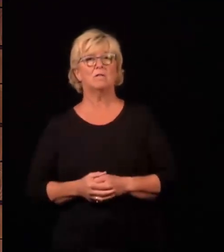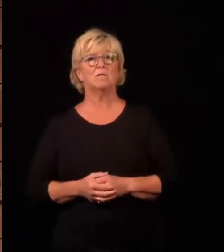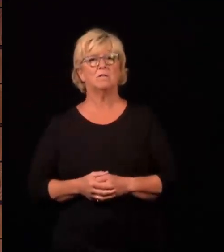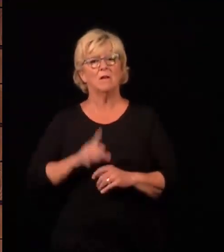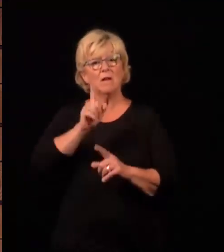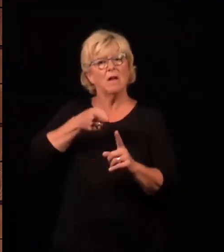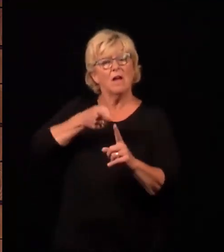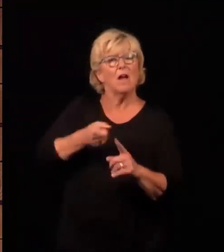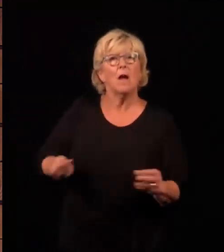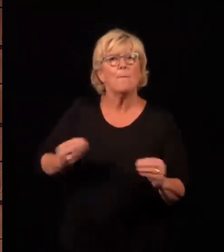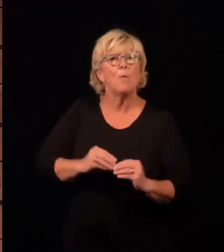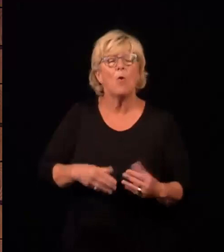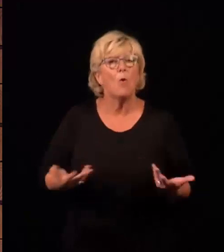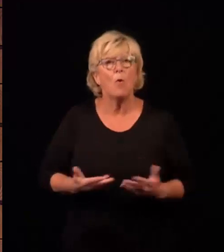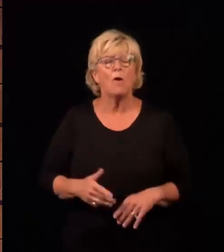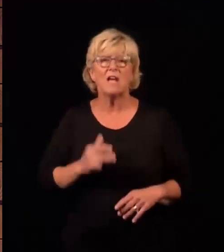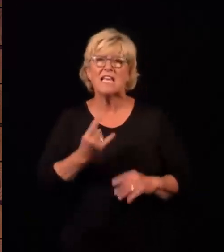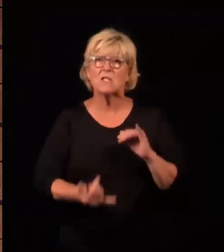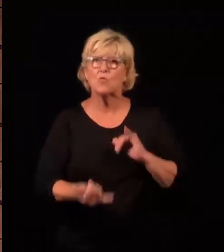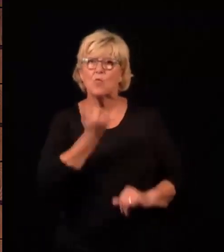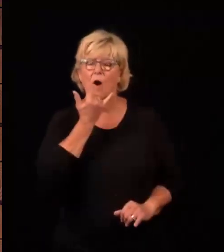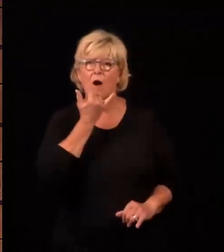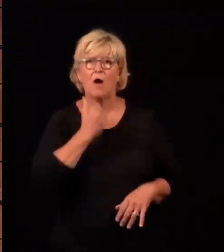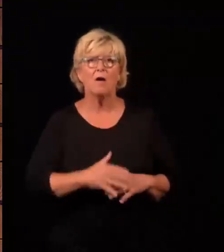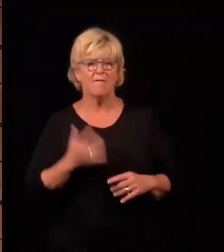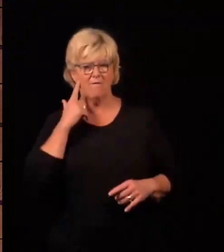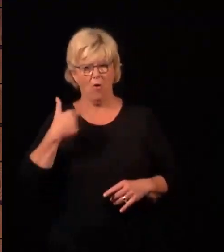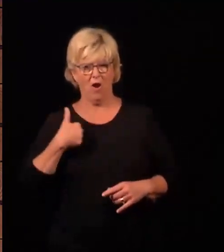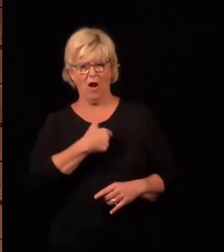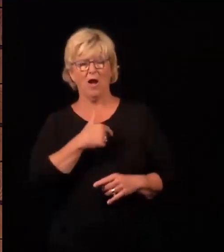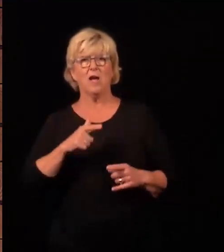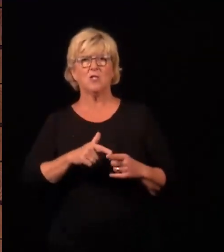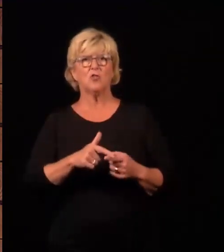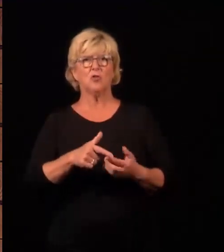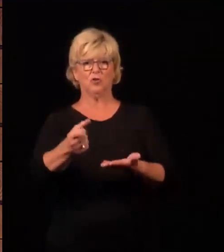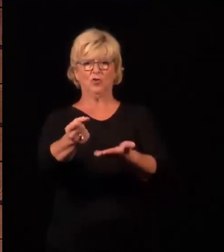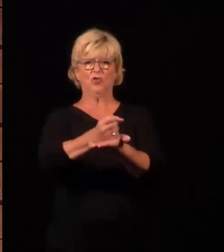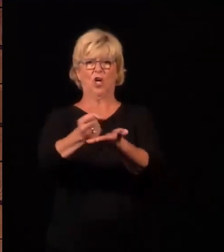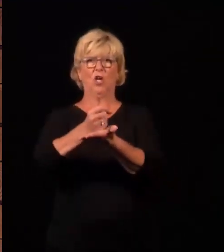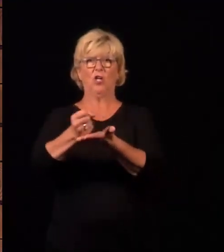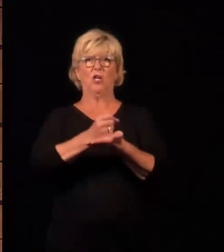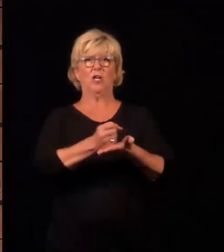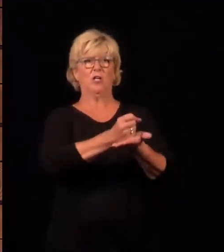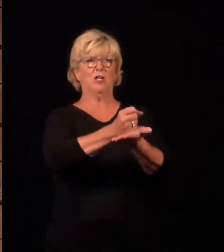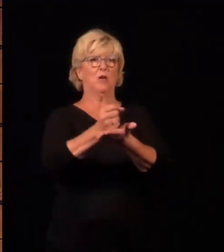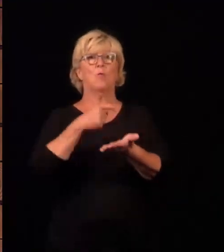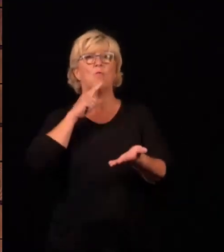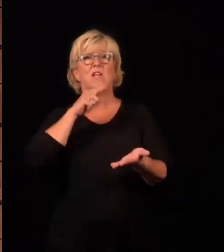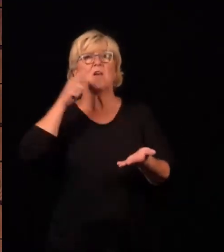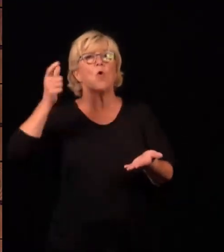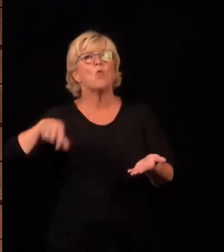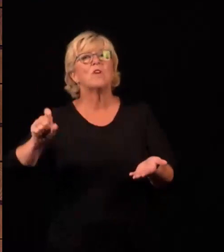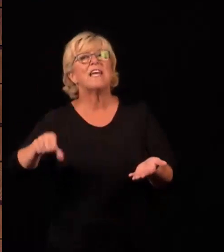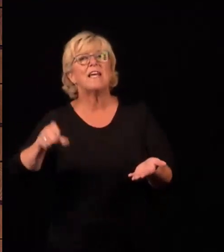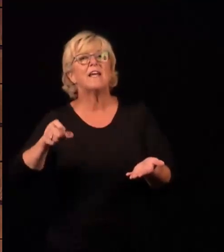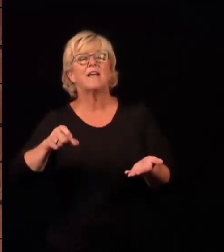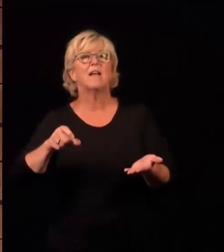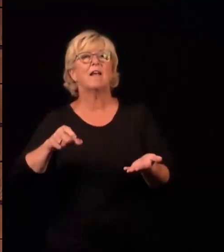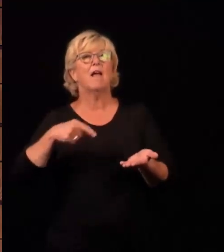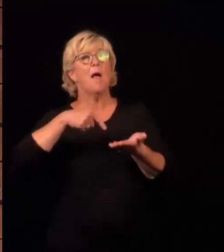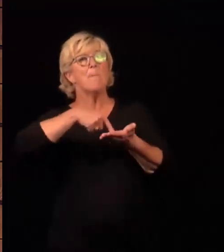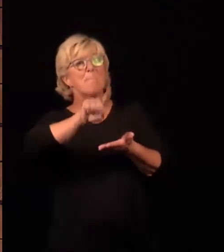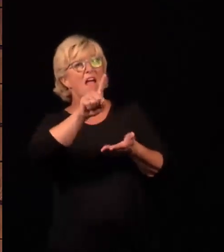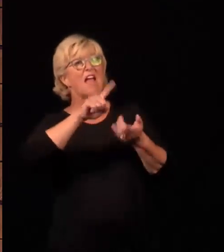it down even further. It's wrong for us to charge stuff that we don't need and pay the